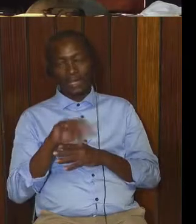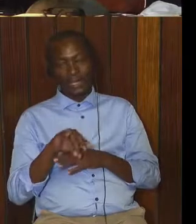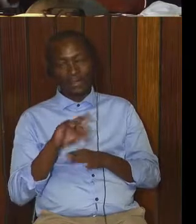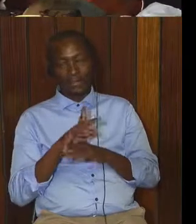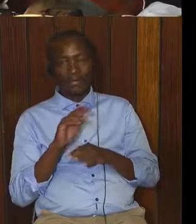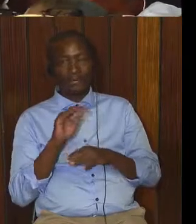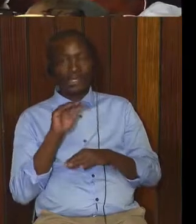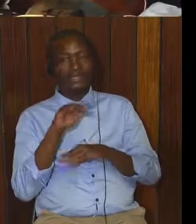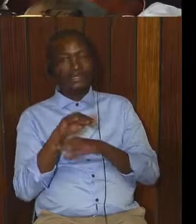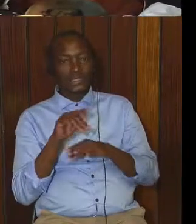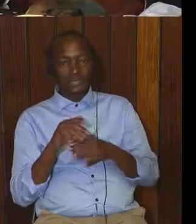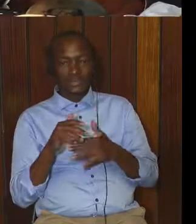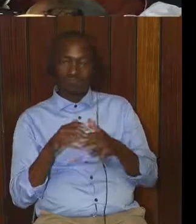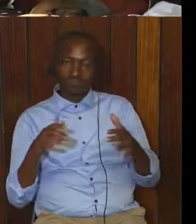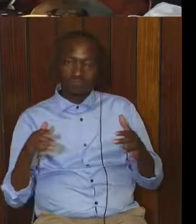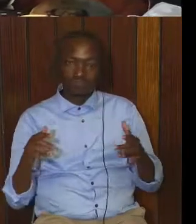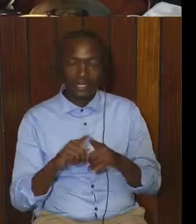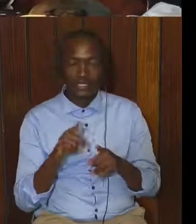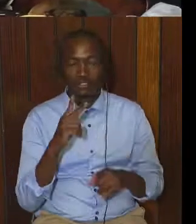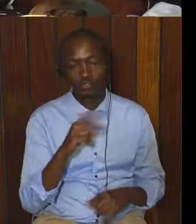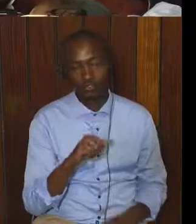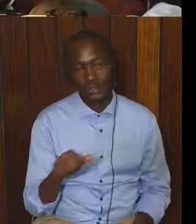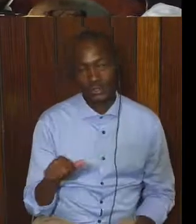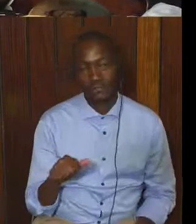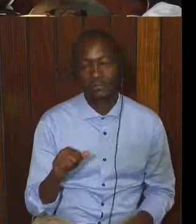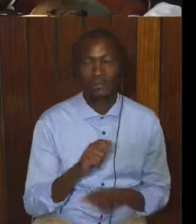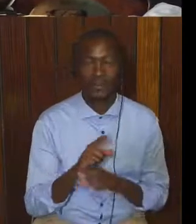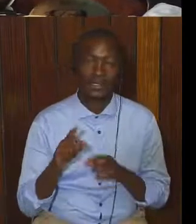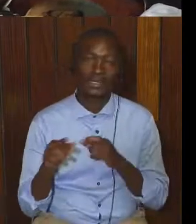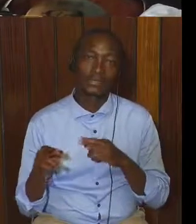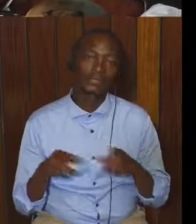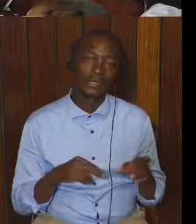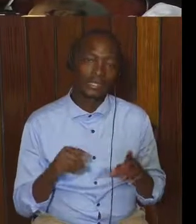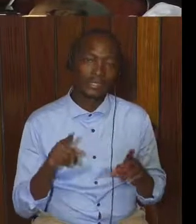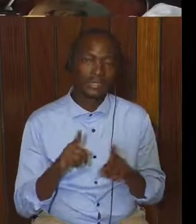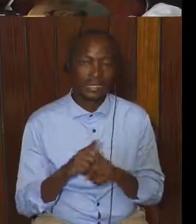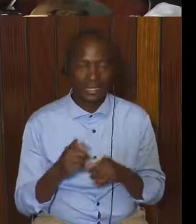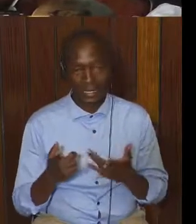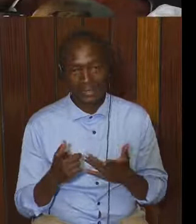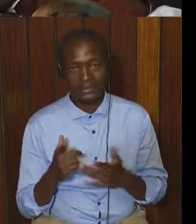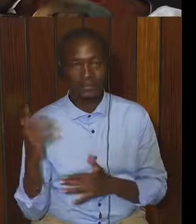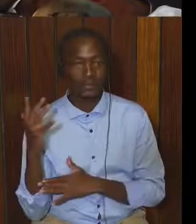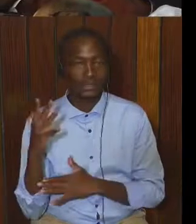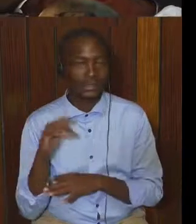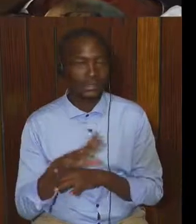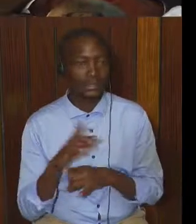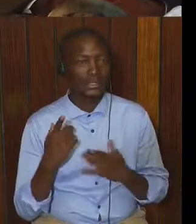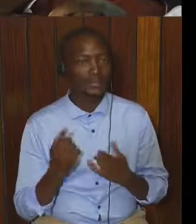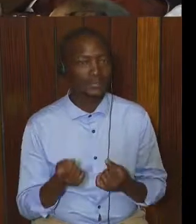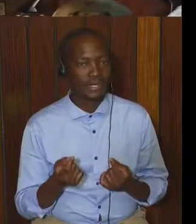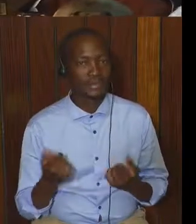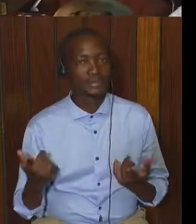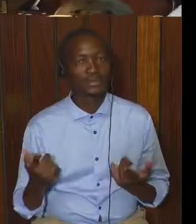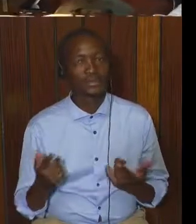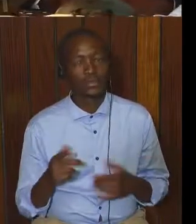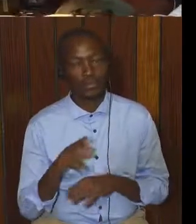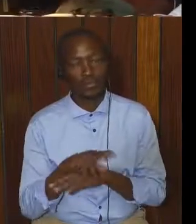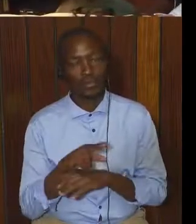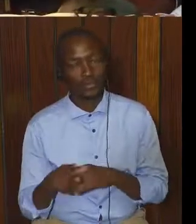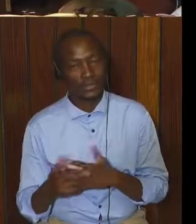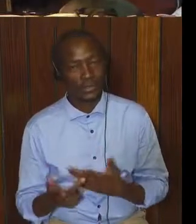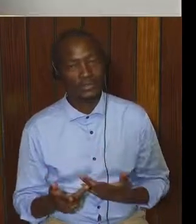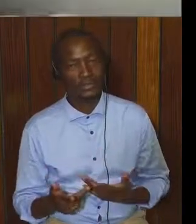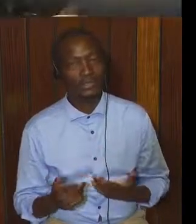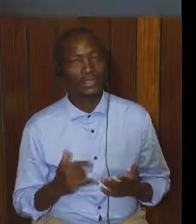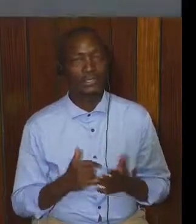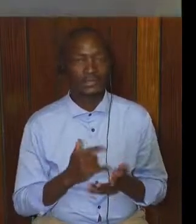be over-exaggerating. But it's 2 weeks, and then they are ready as per the presentation that they have done during the oversight. So it's